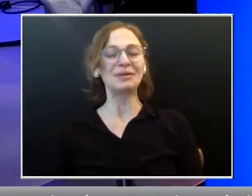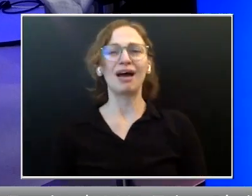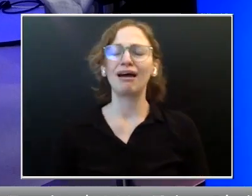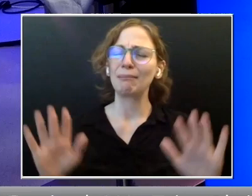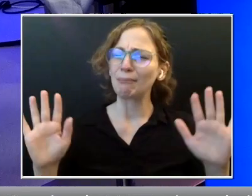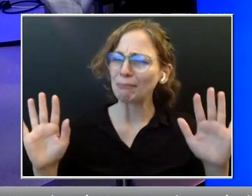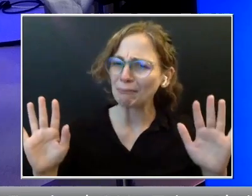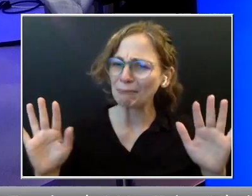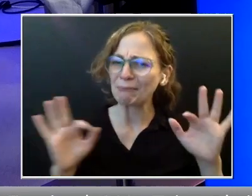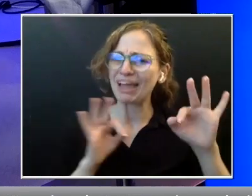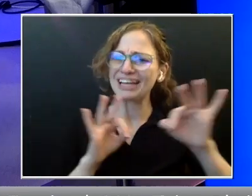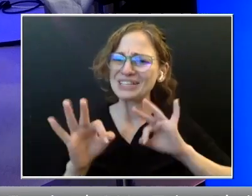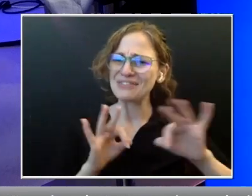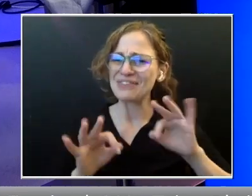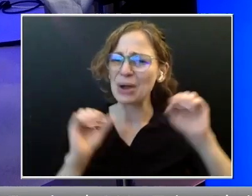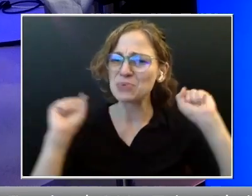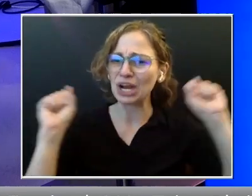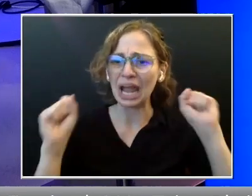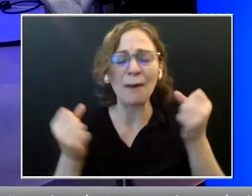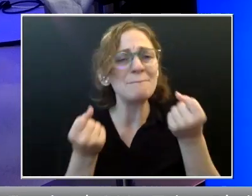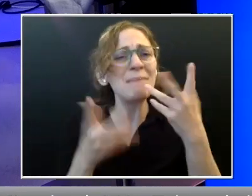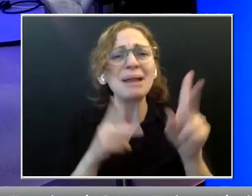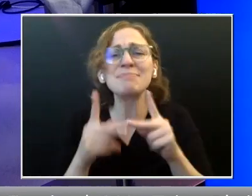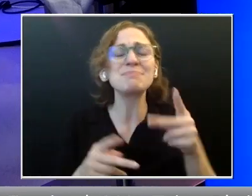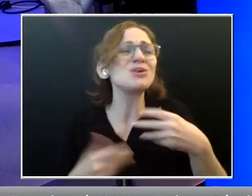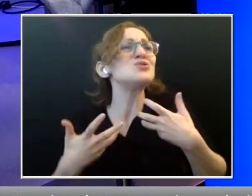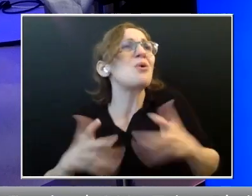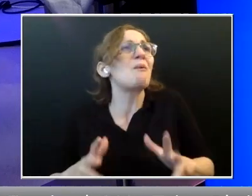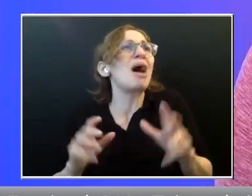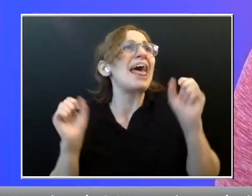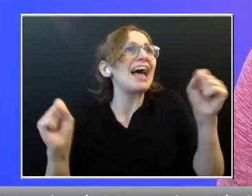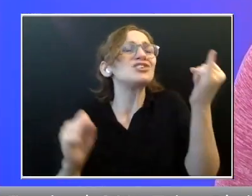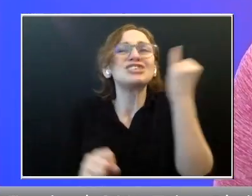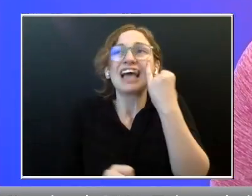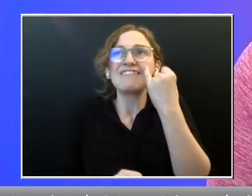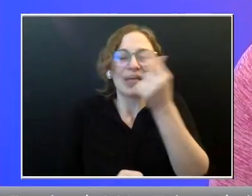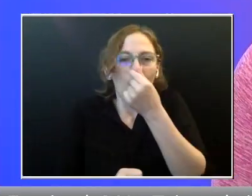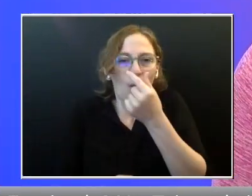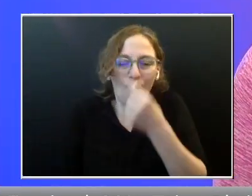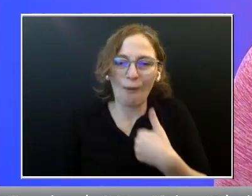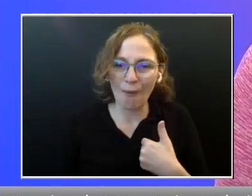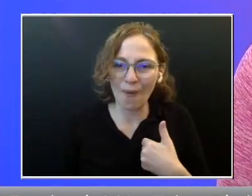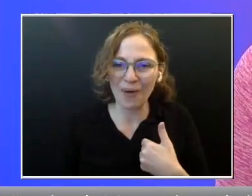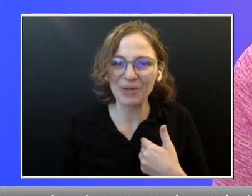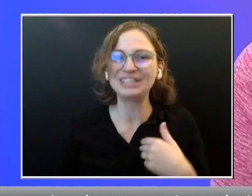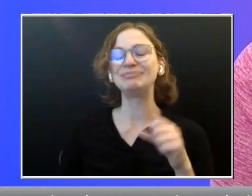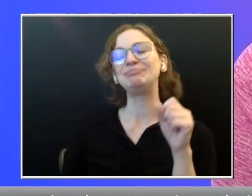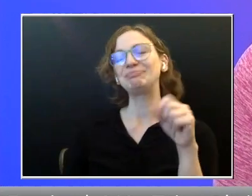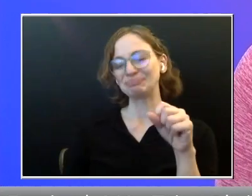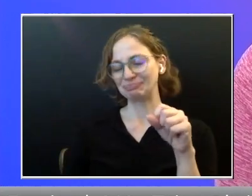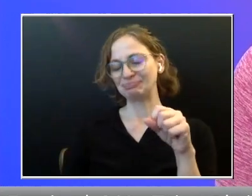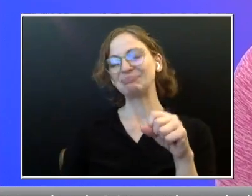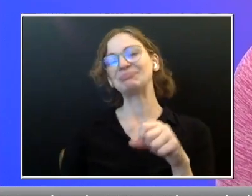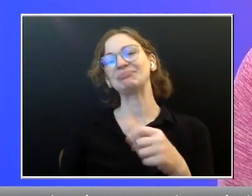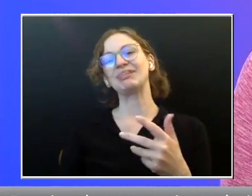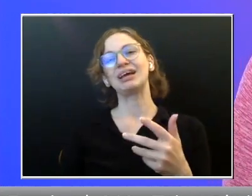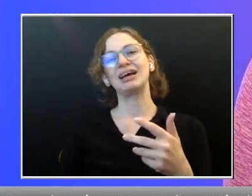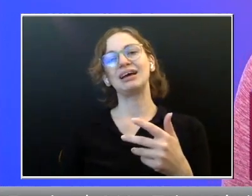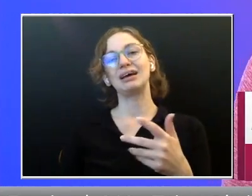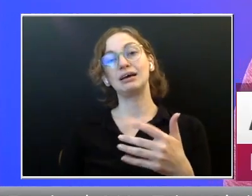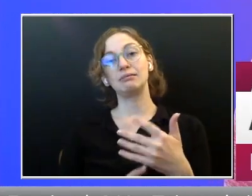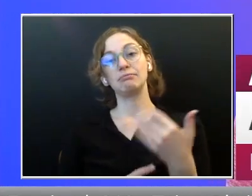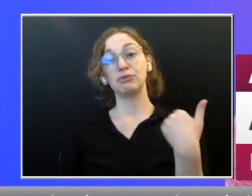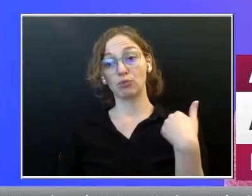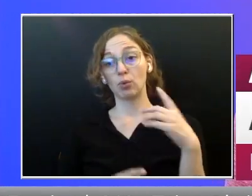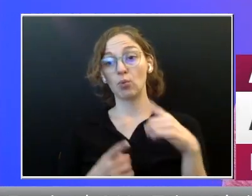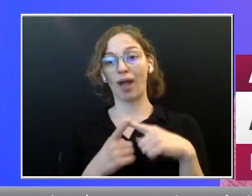exercise when they have a cold. Right? Yes, right. Yes. I would work out before, when I was competing in my